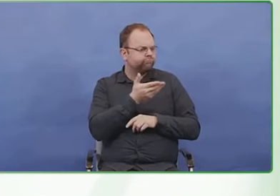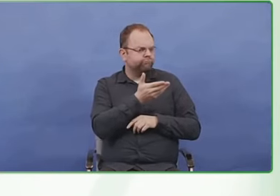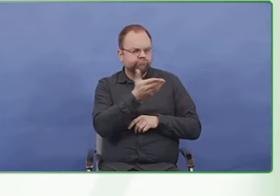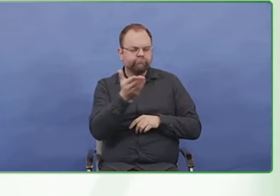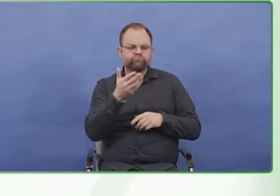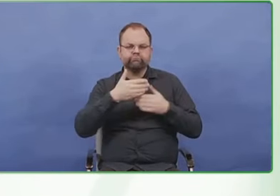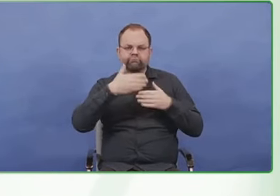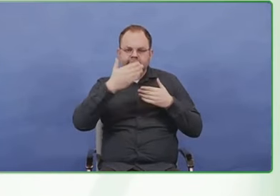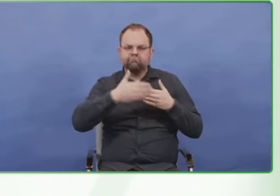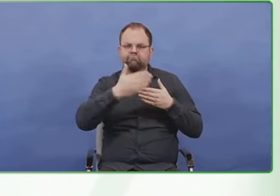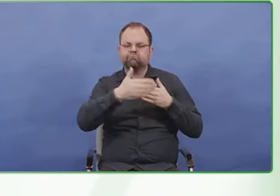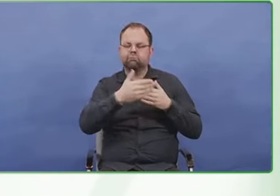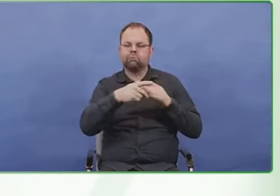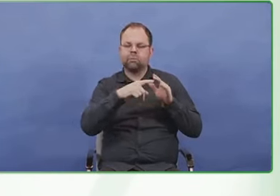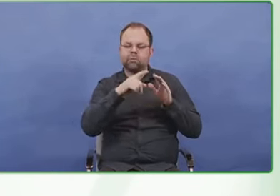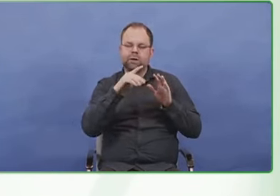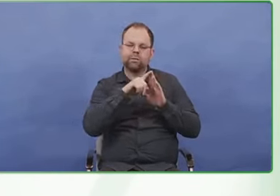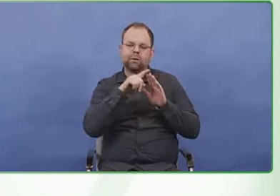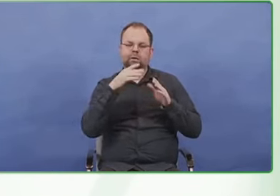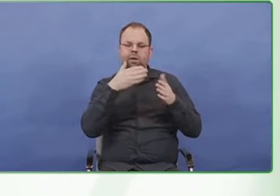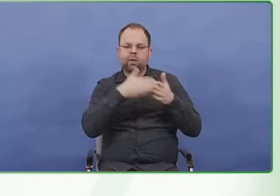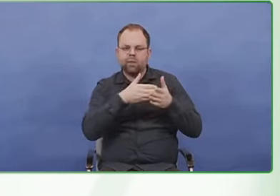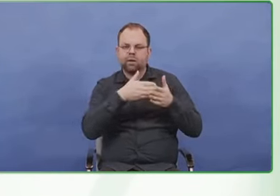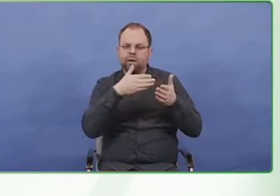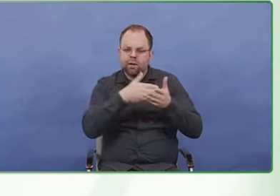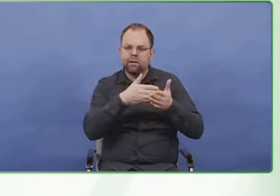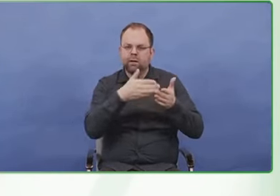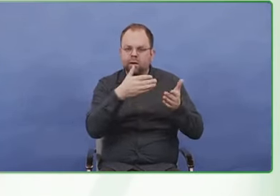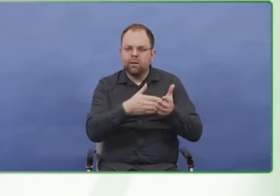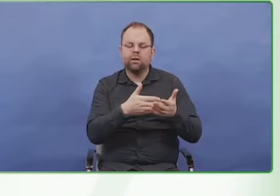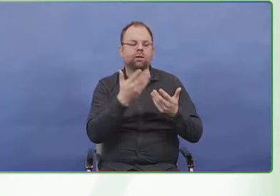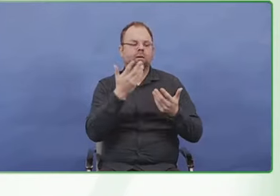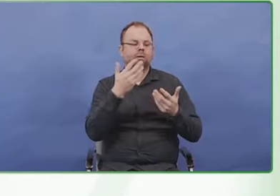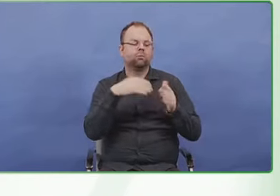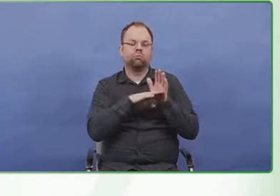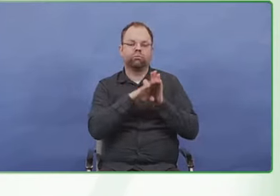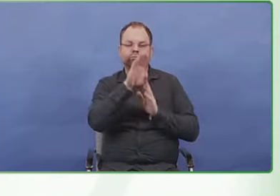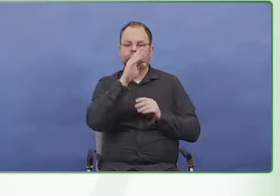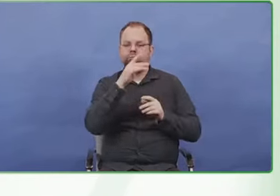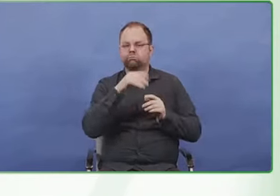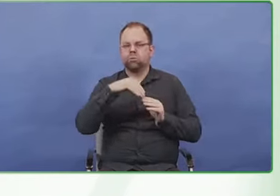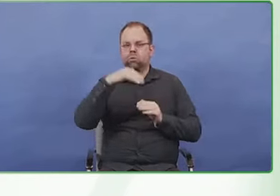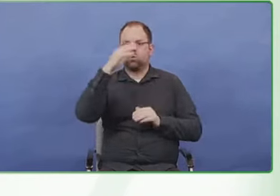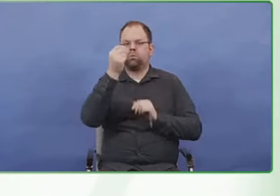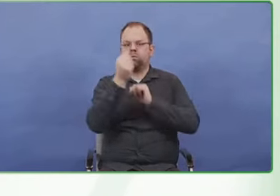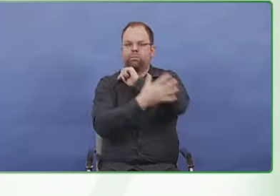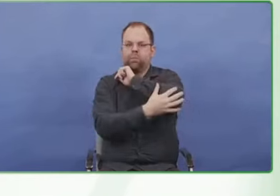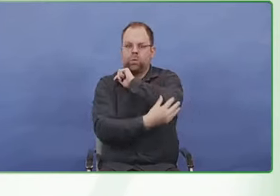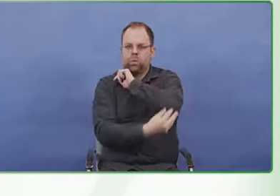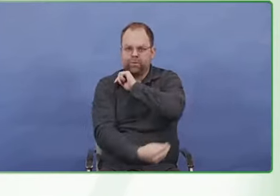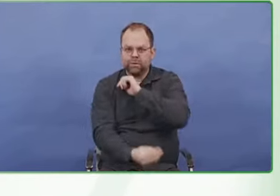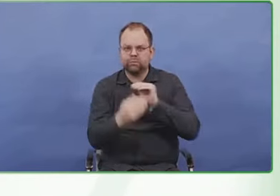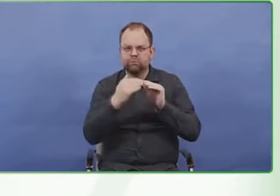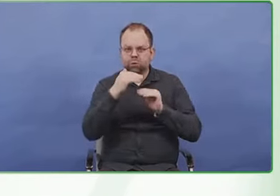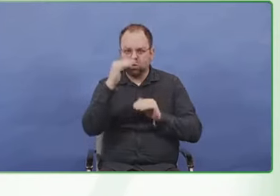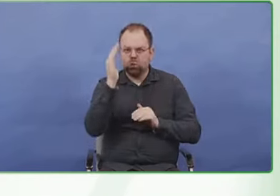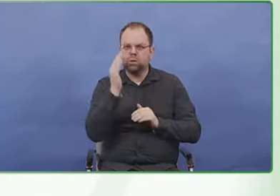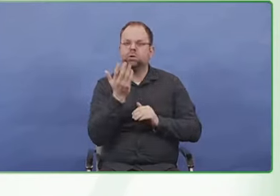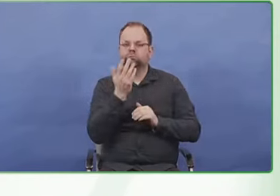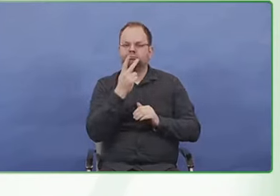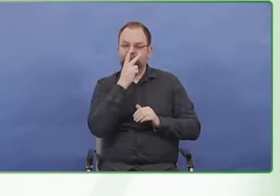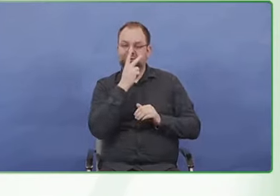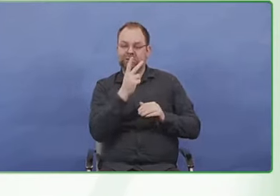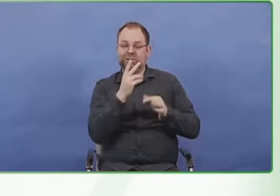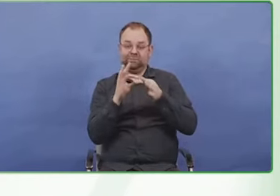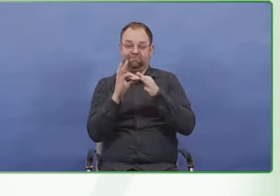a lot more being done in terms of making sure that we can remove barriers for persons with disabilities when it comes